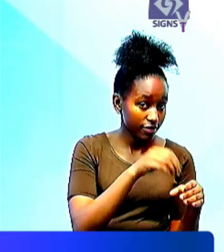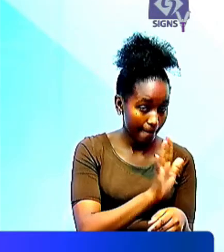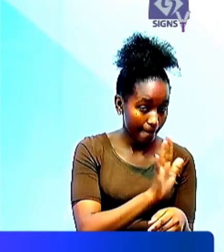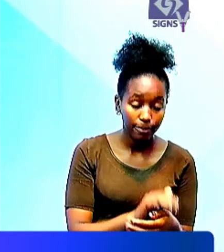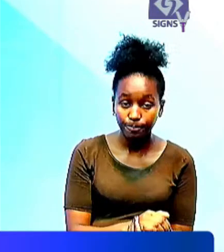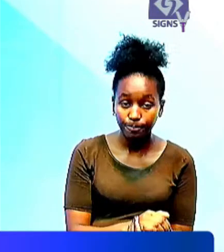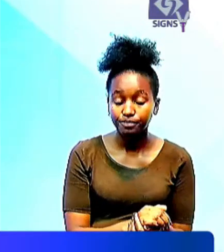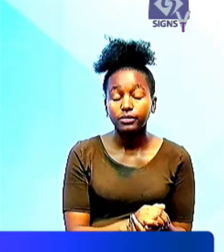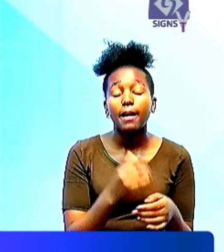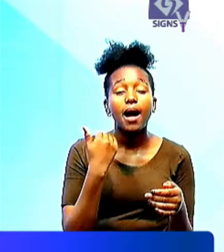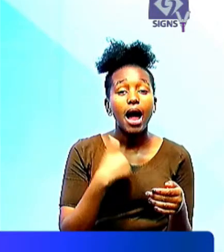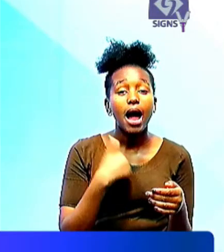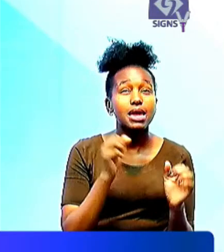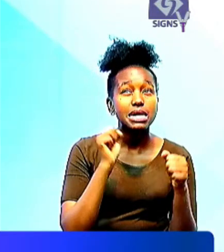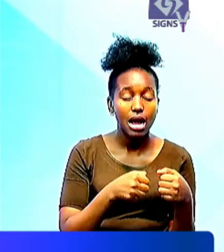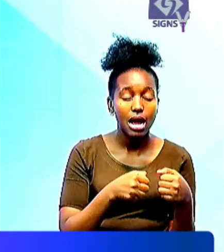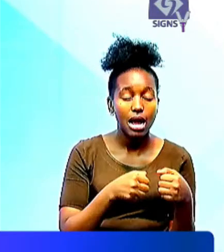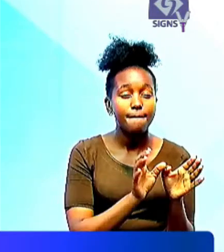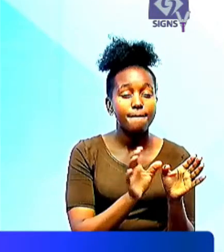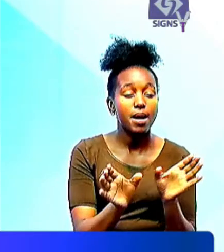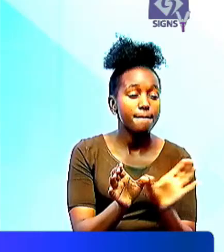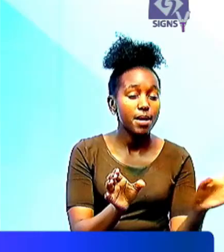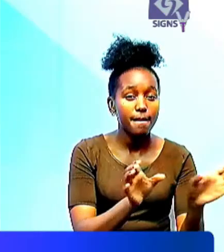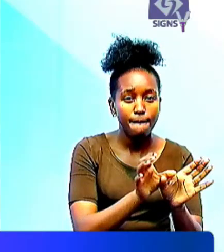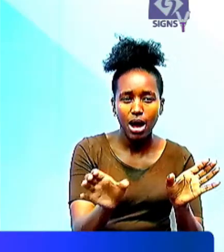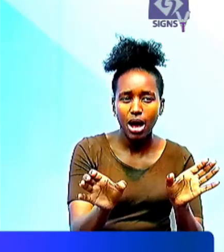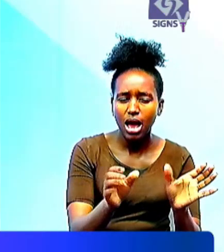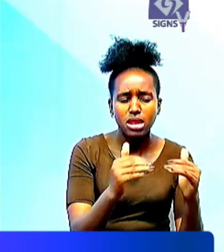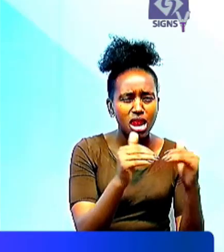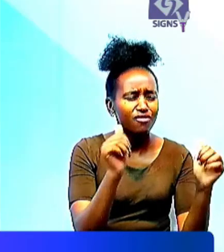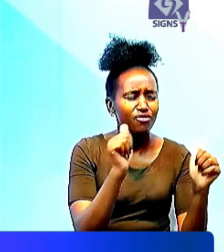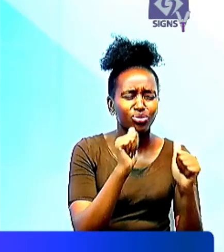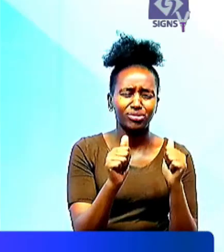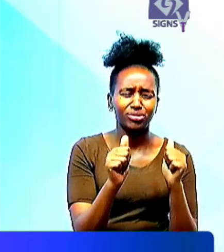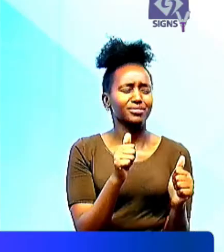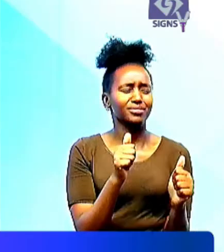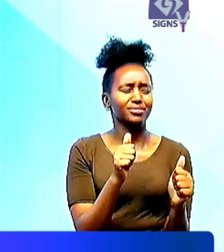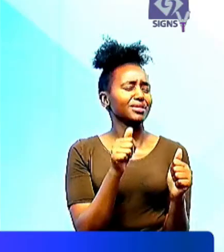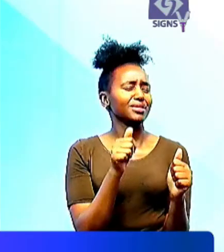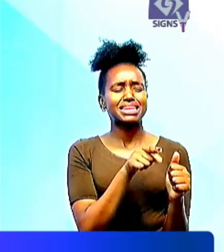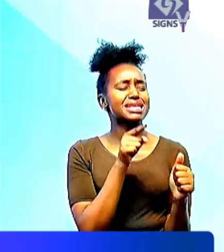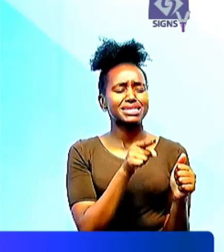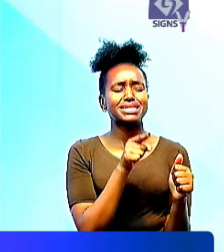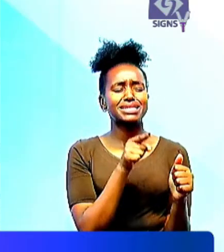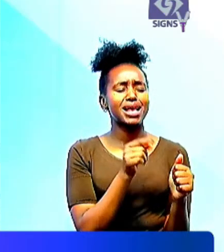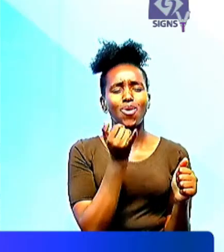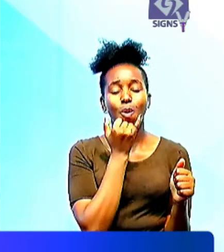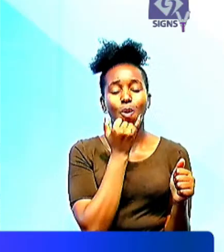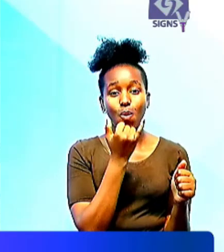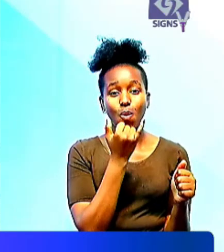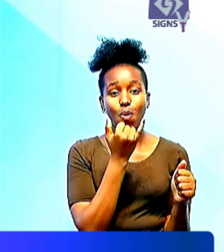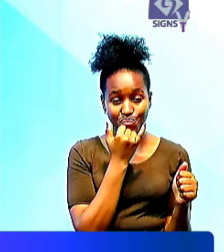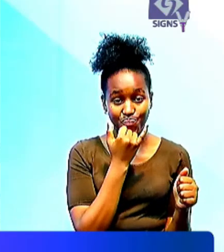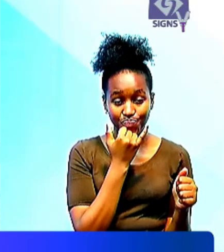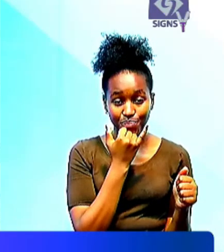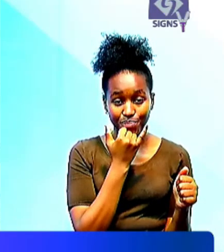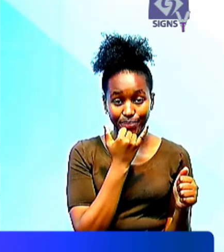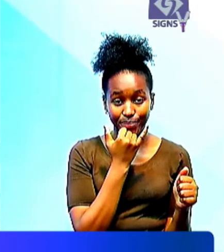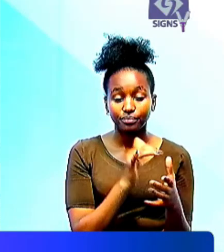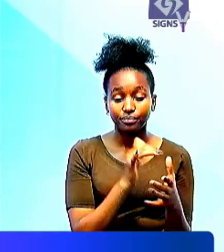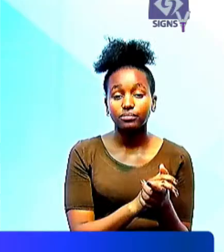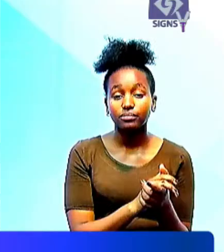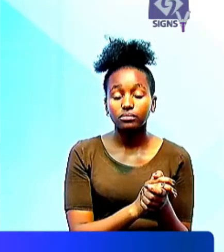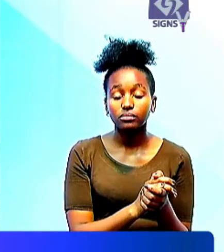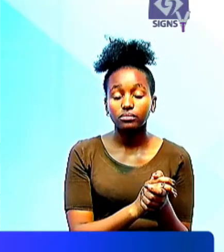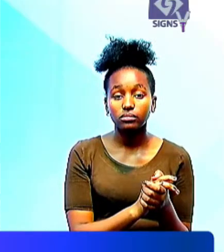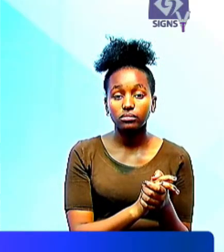level I can diversify and it doesn't make sense. You over diversify, you spread so much. You like, even when